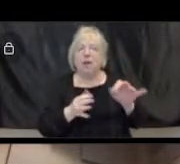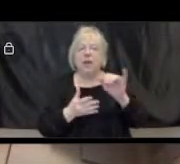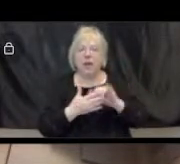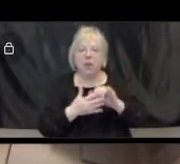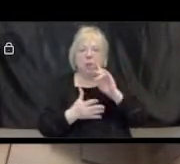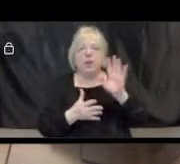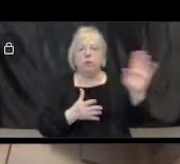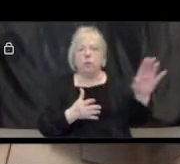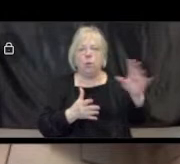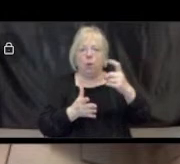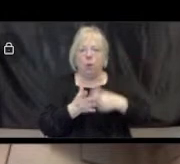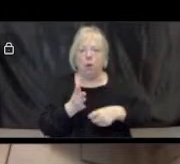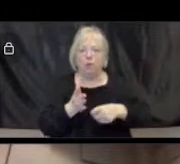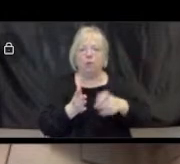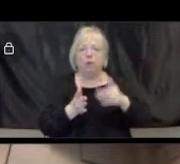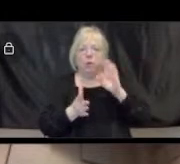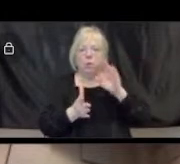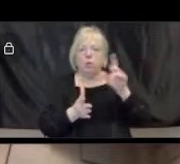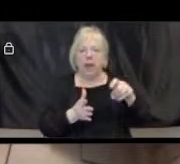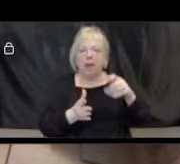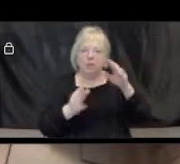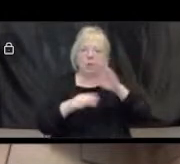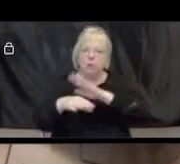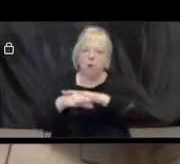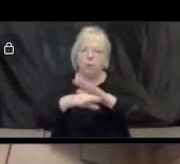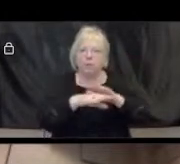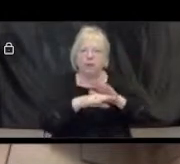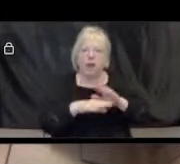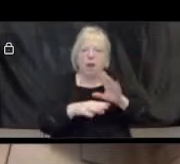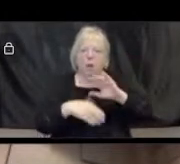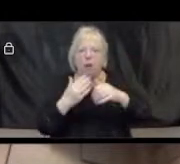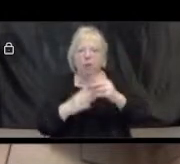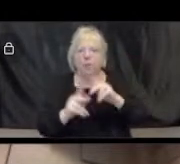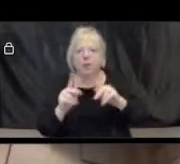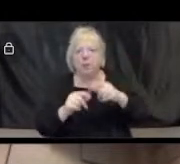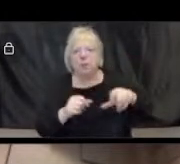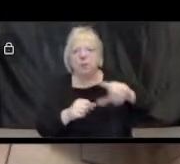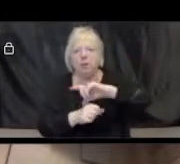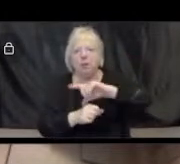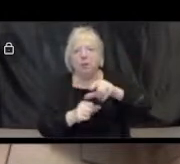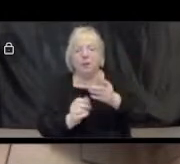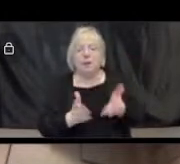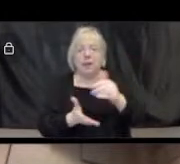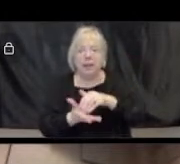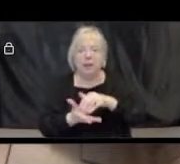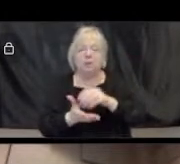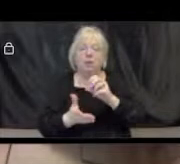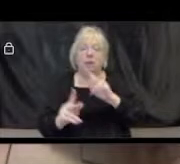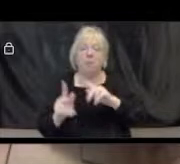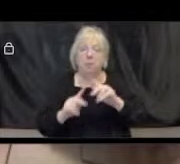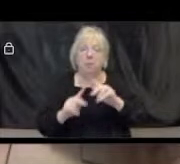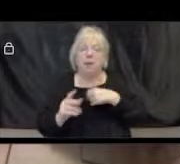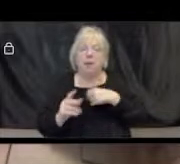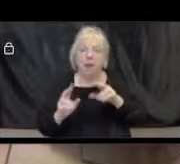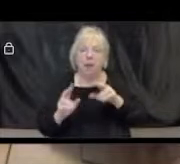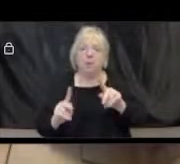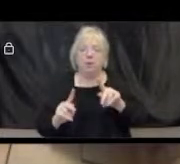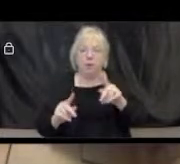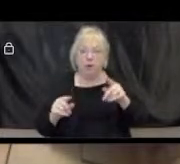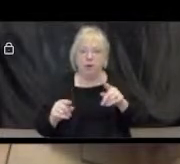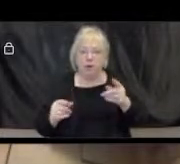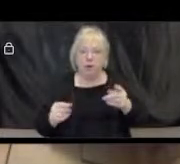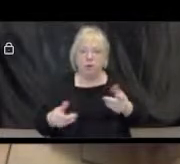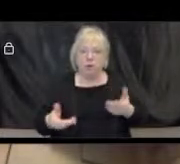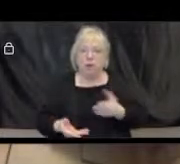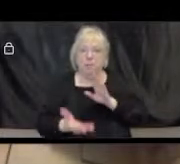cost. He's going to have to renotice everyone so that everyone has an opportunity to come before this board and